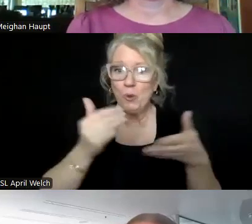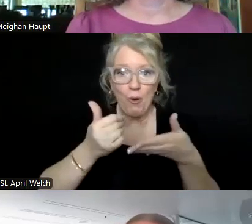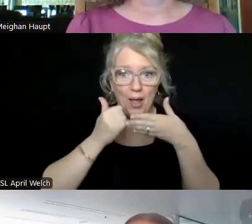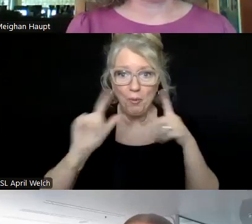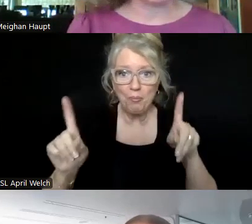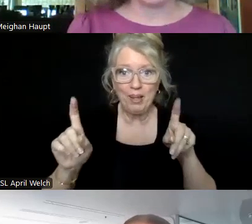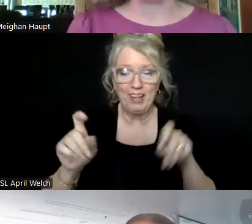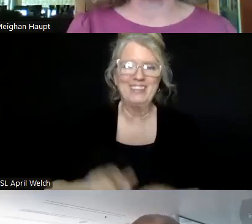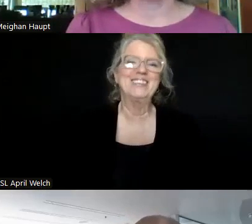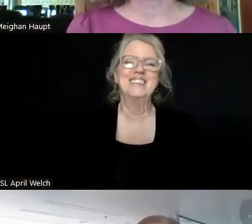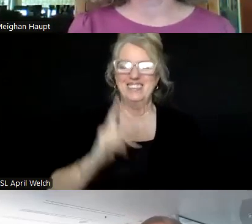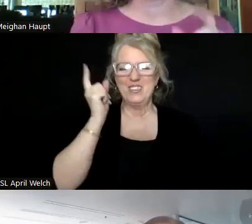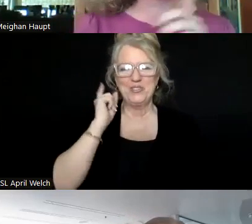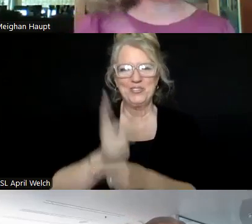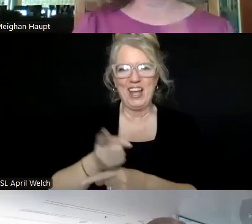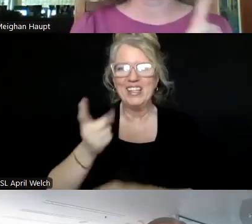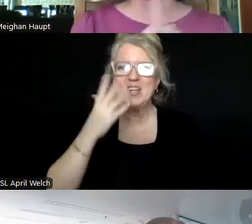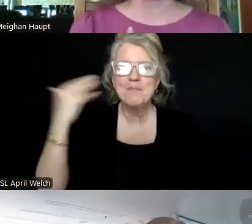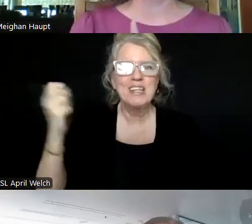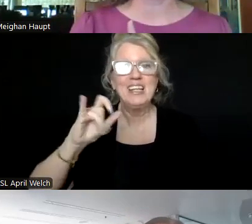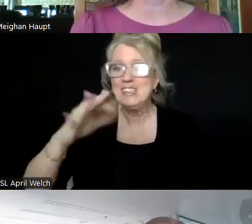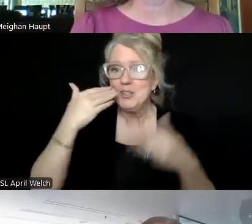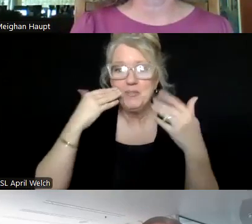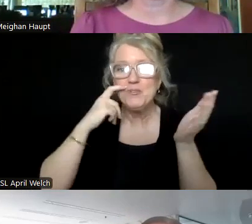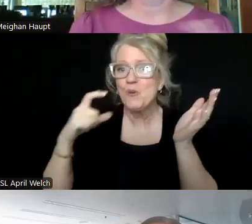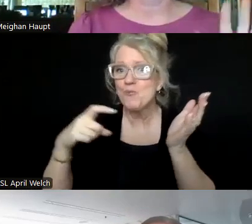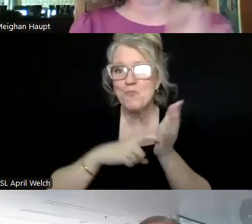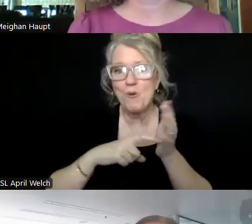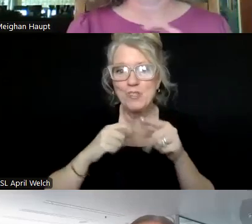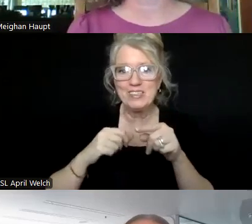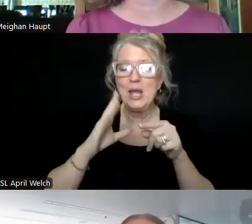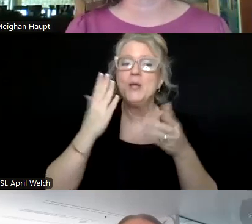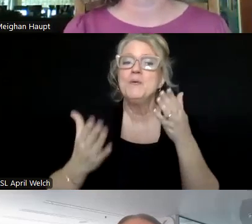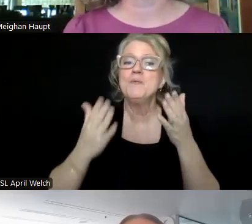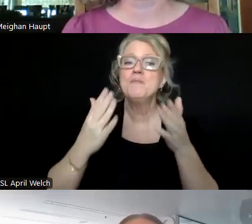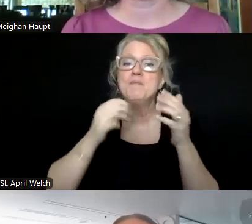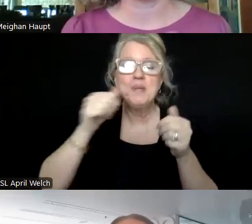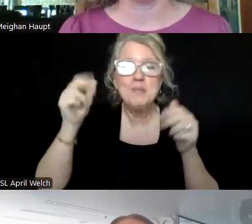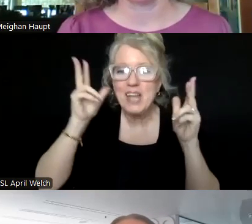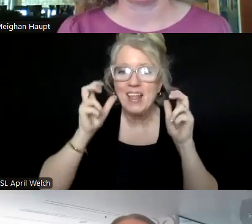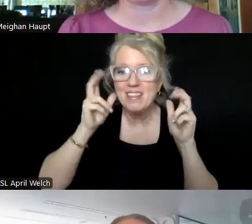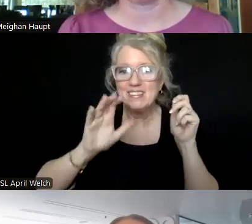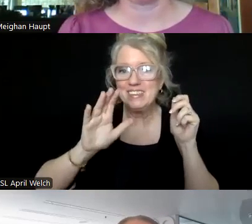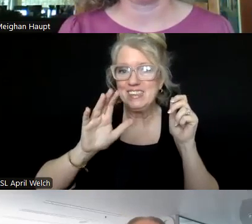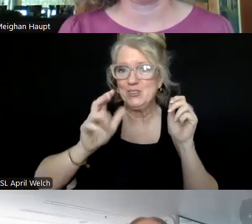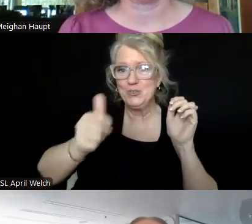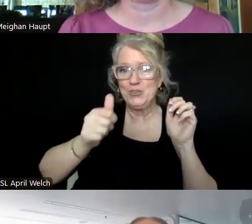saying. That's right. Because if you don't know this, you might not be listening to yourself.